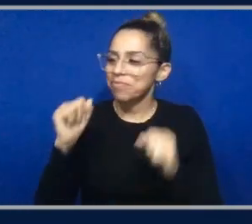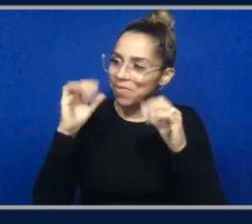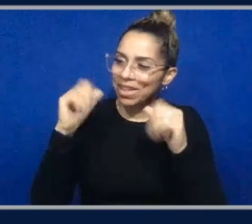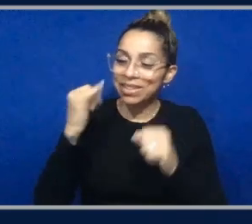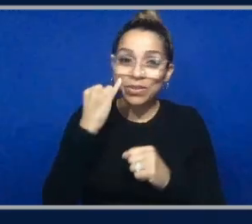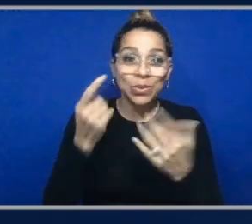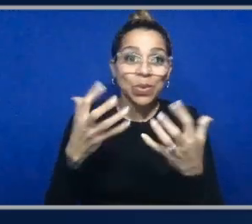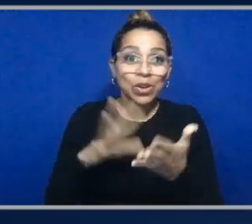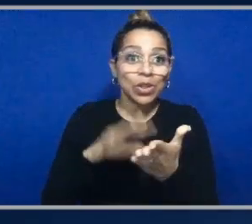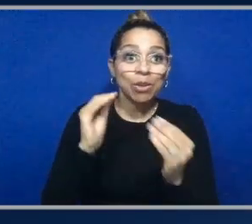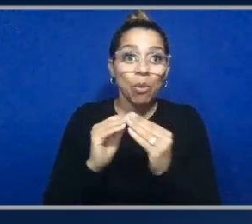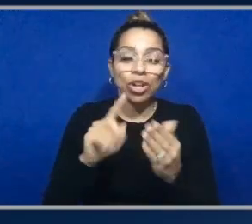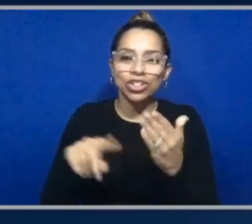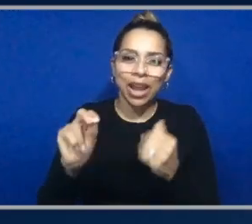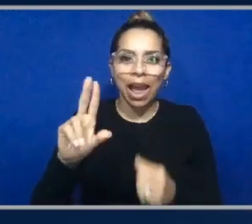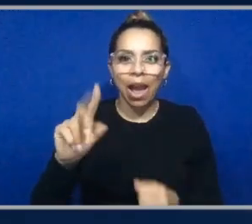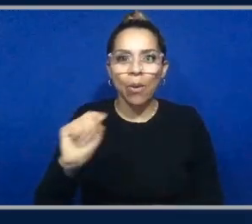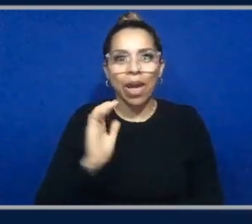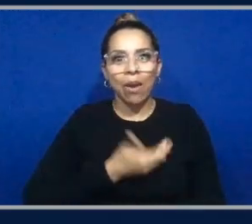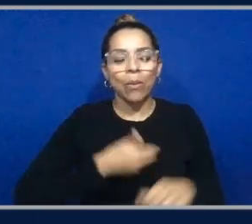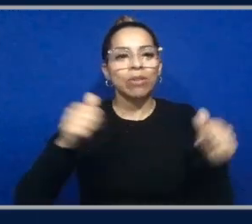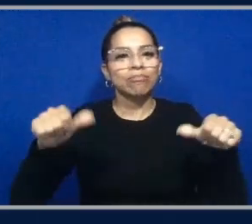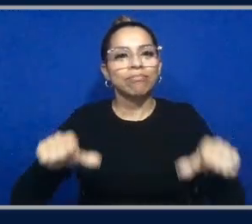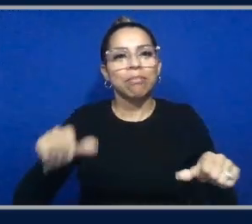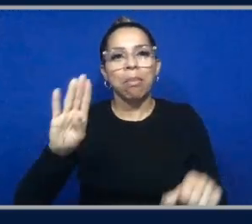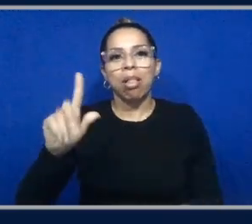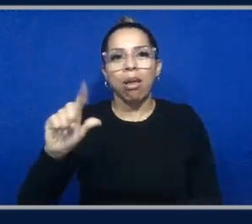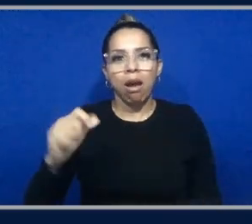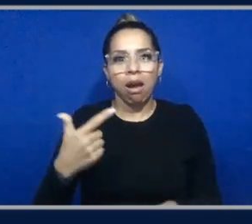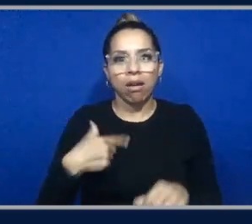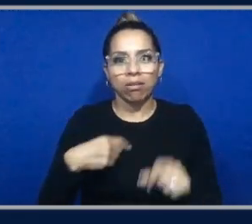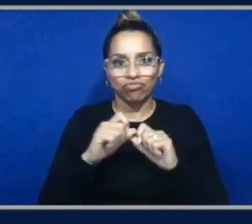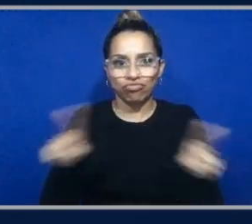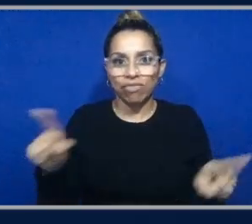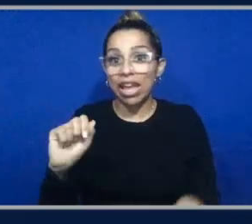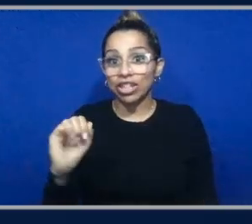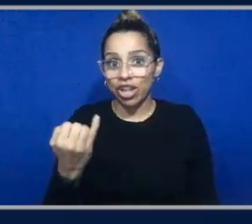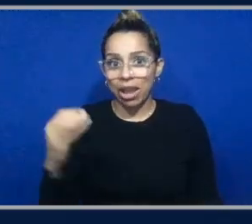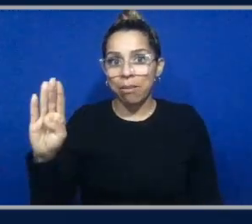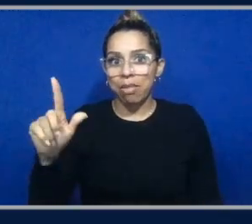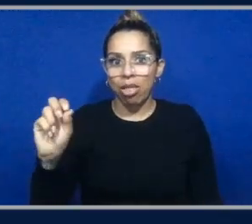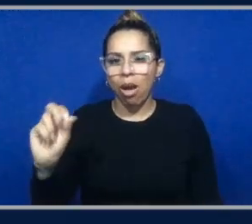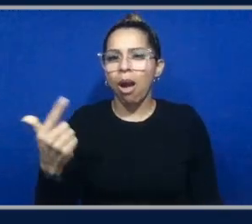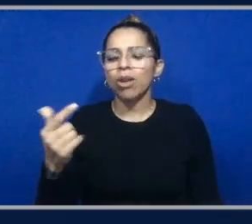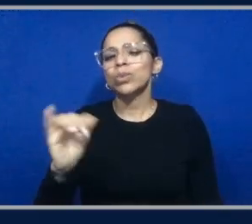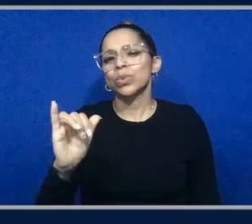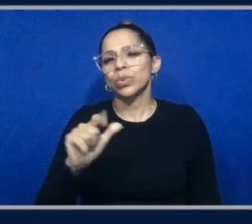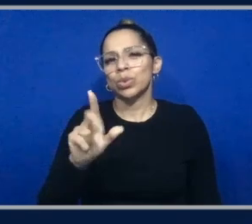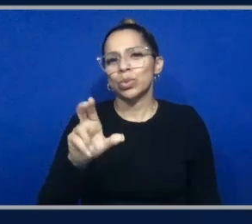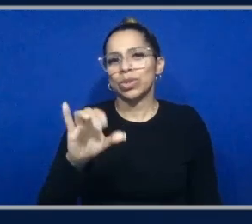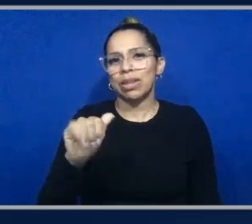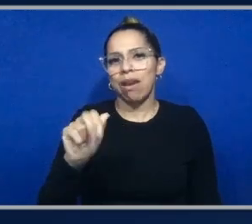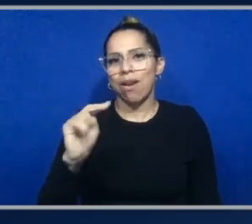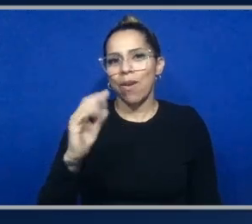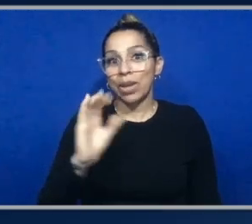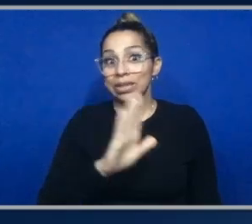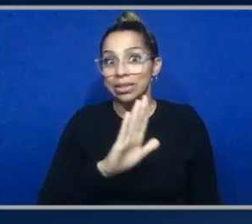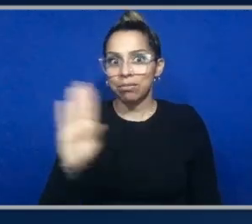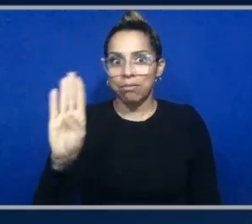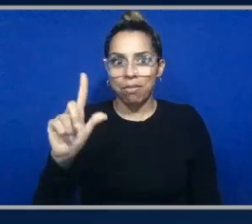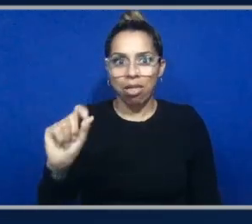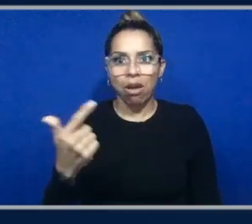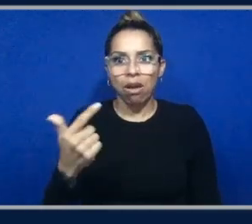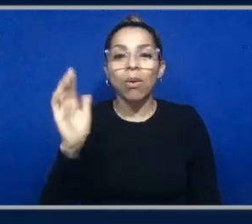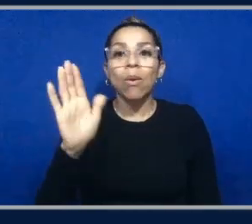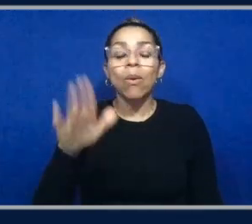blog. I posted a link in the chat as well to AJ's blog, and also posted a link to Luciano's book. Definitely go check that out. Oh, speaking of checking stuff out, wait, I have a